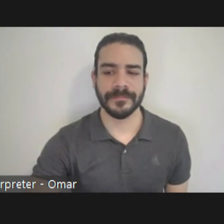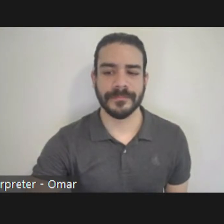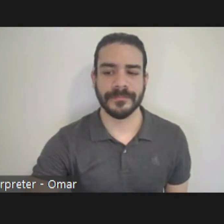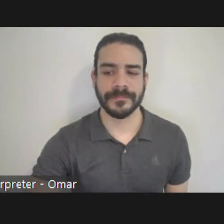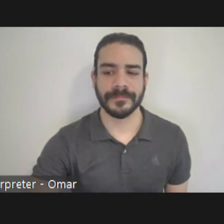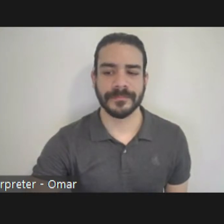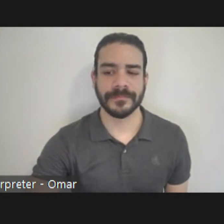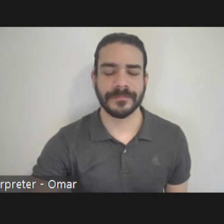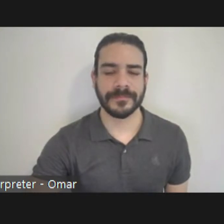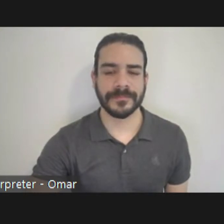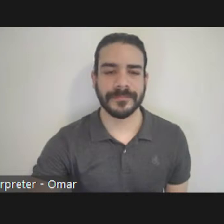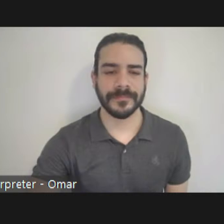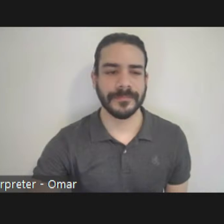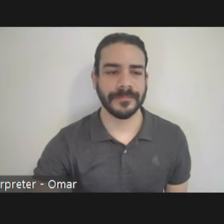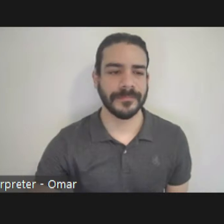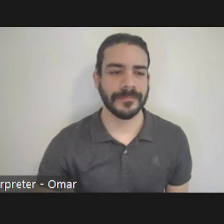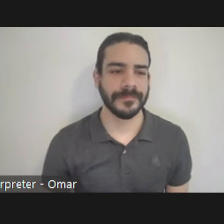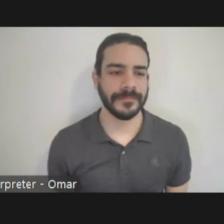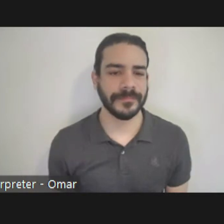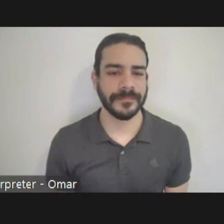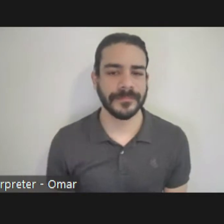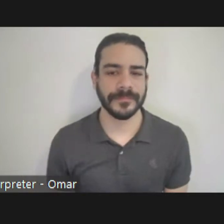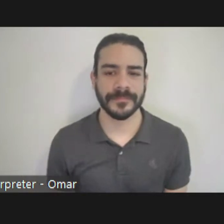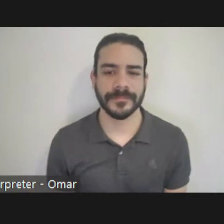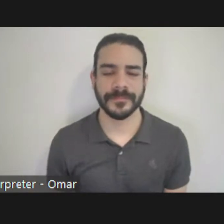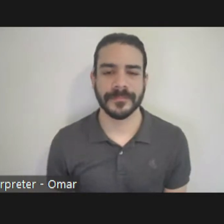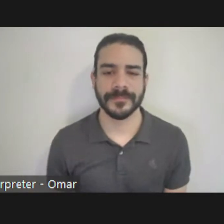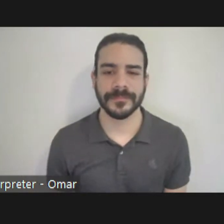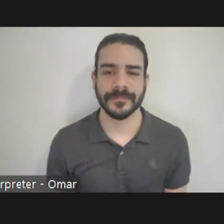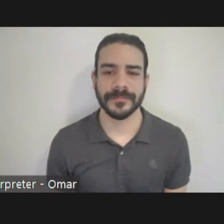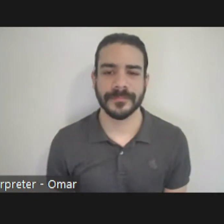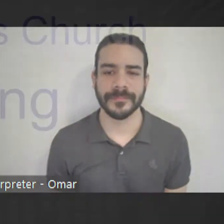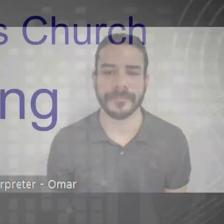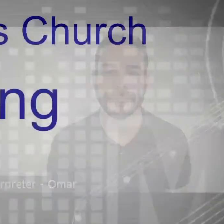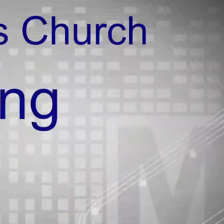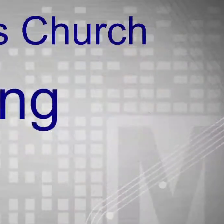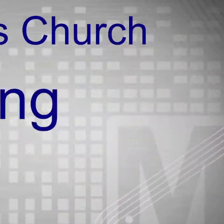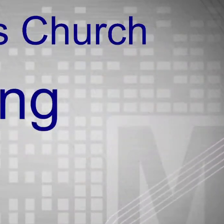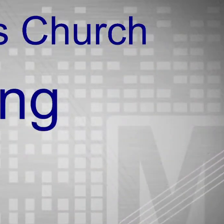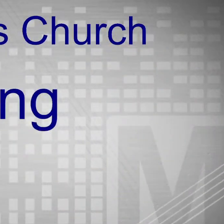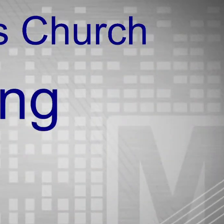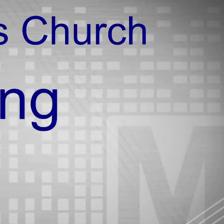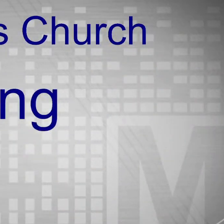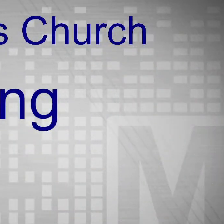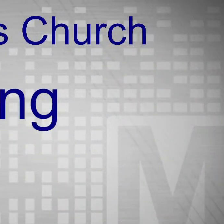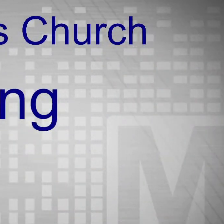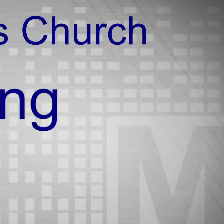Thank you.